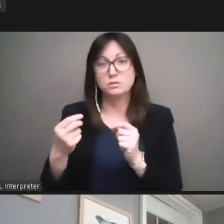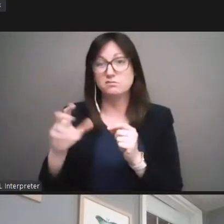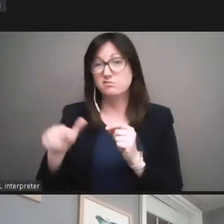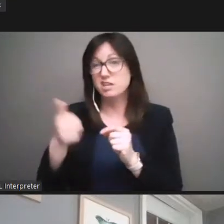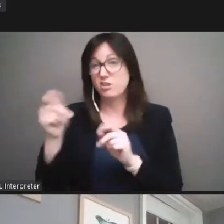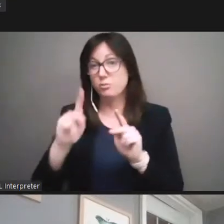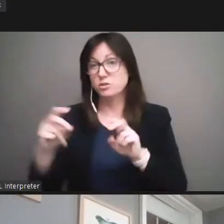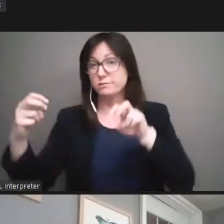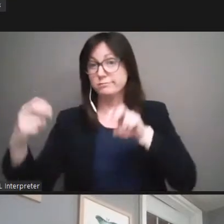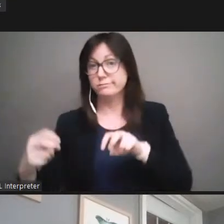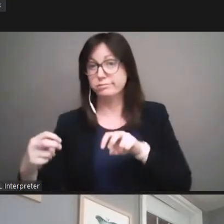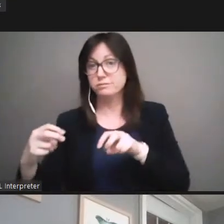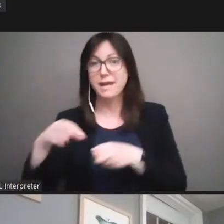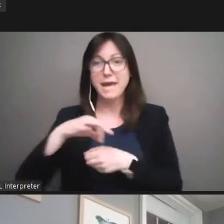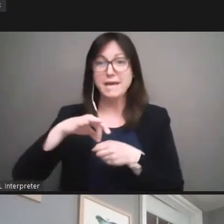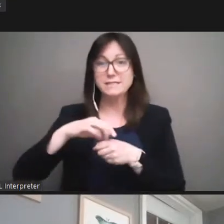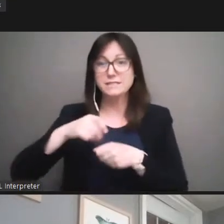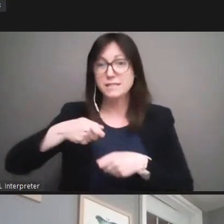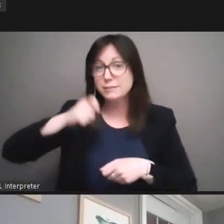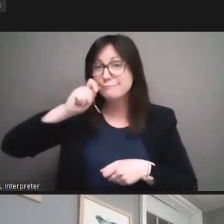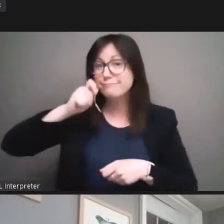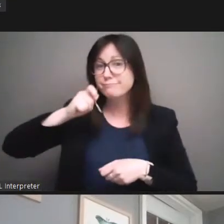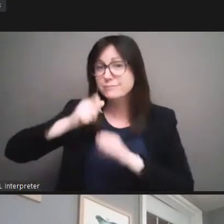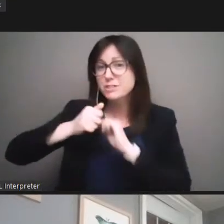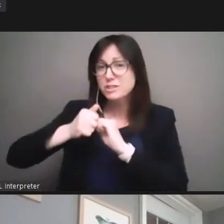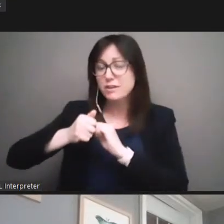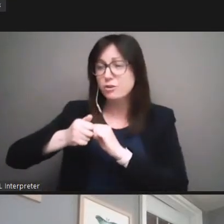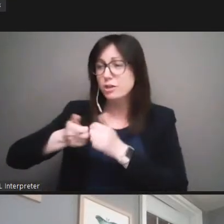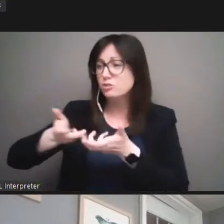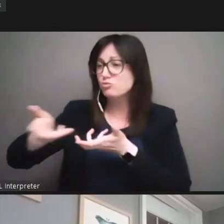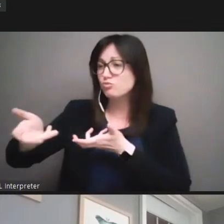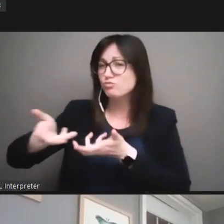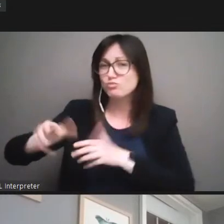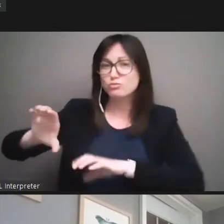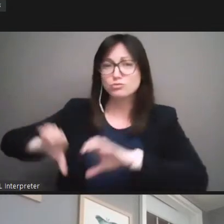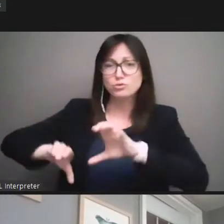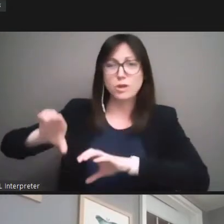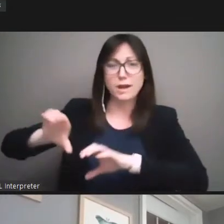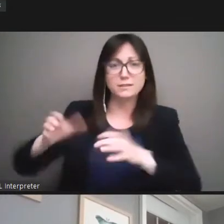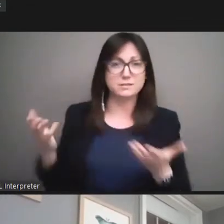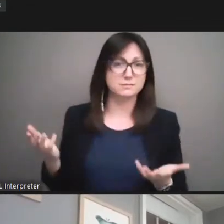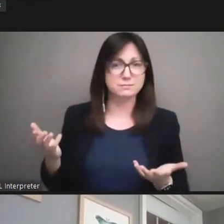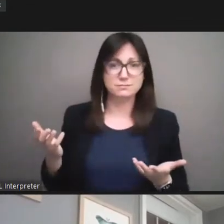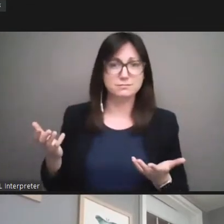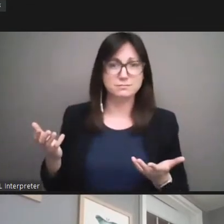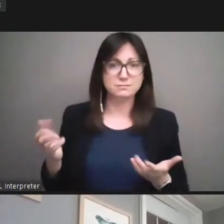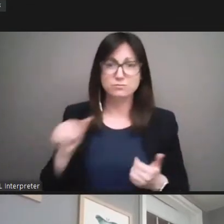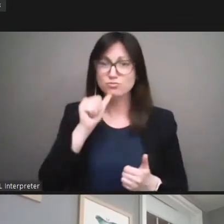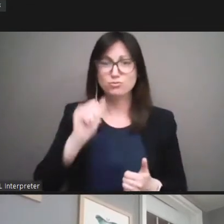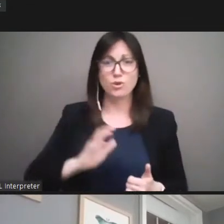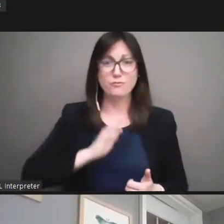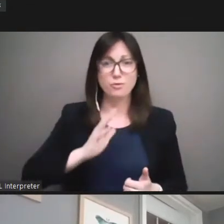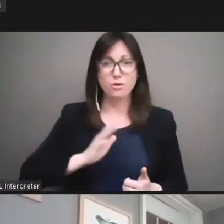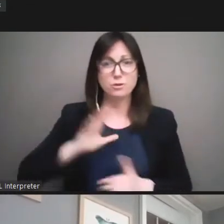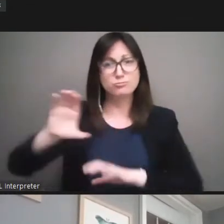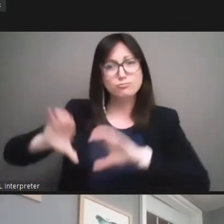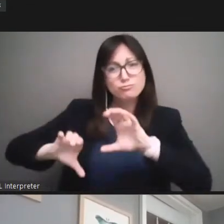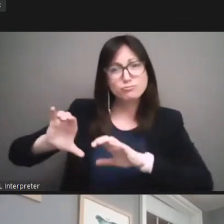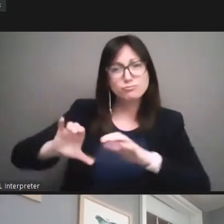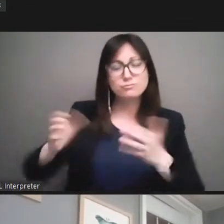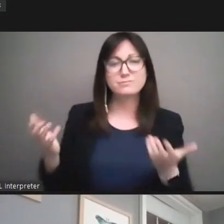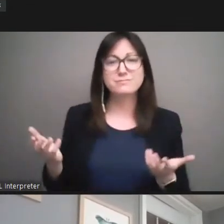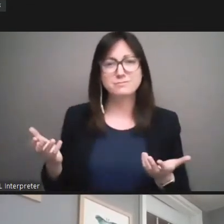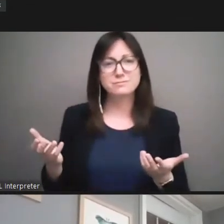person. And so, and getting to know somebody in a real way, which I think speaks to that, you know,